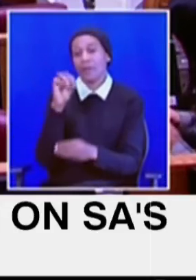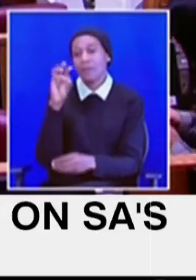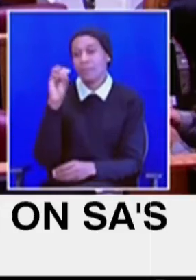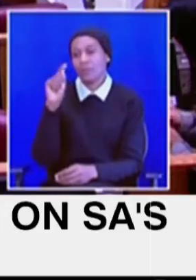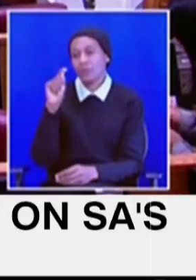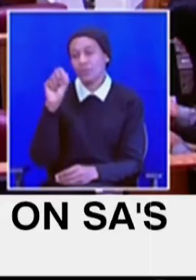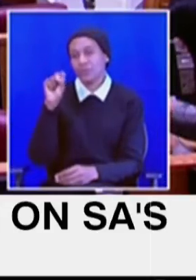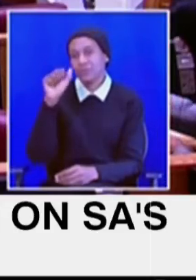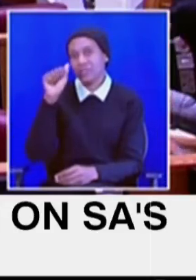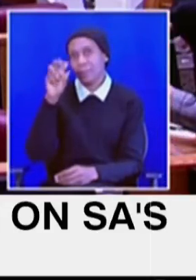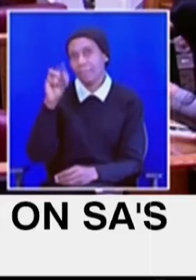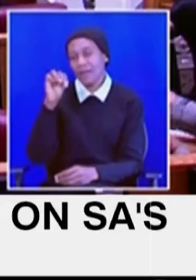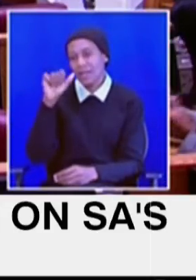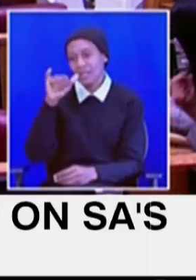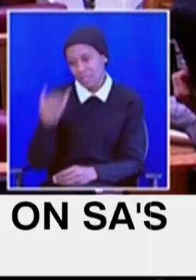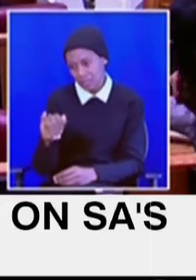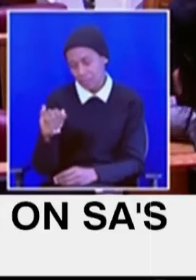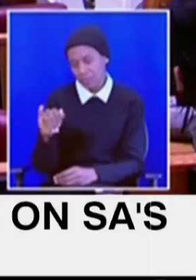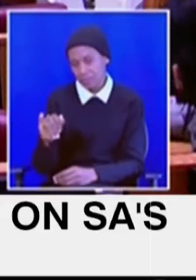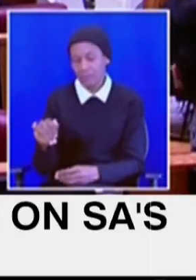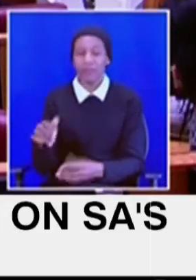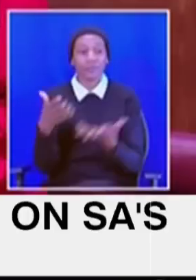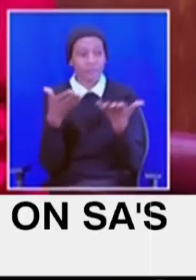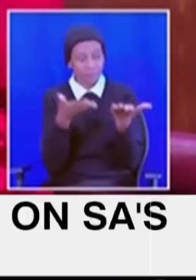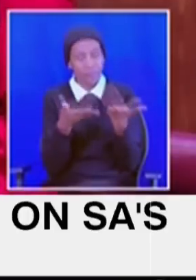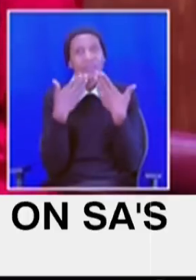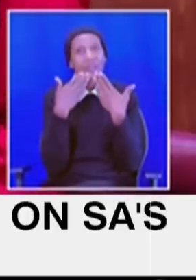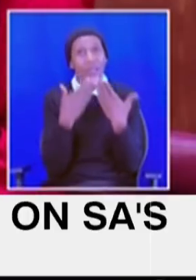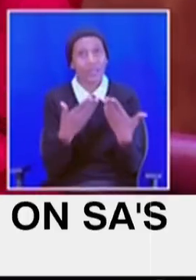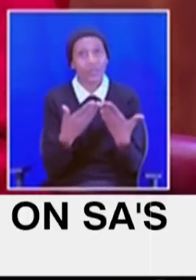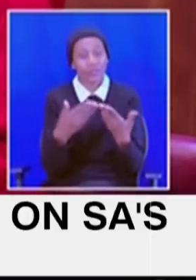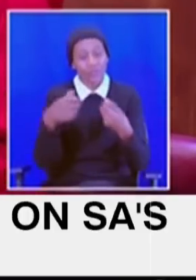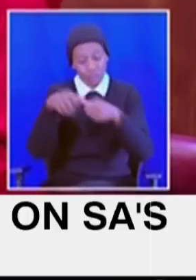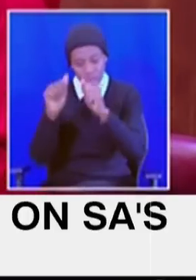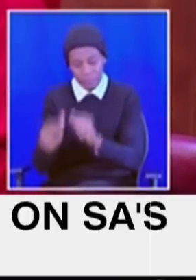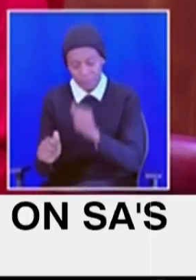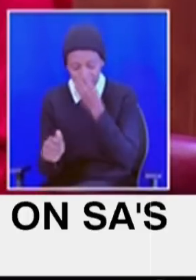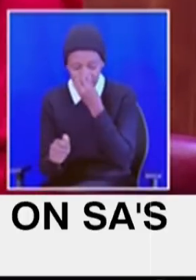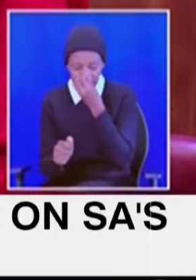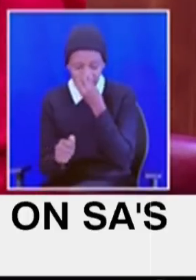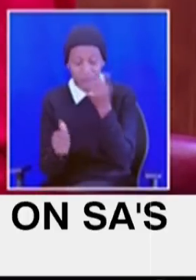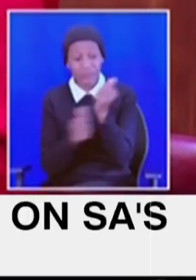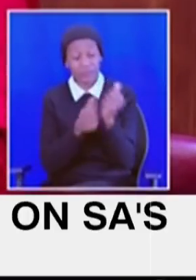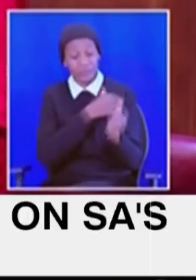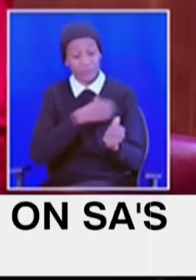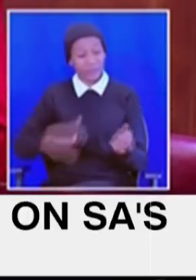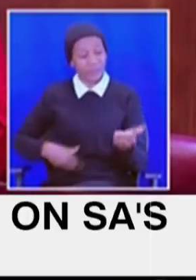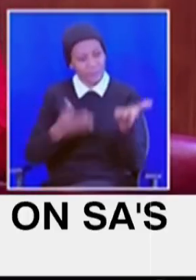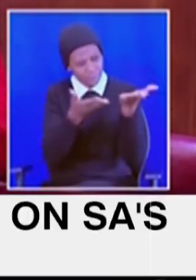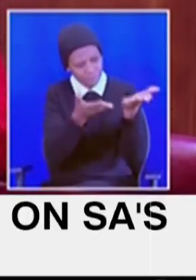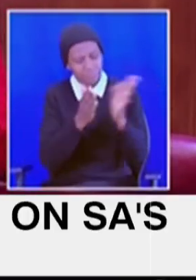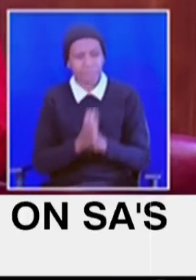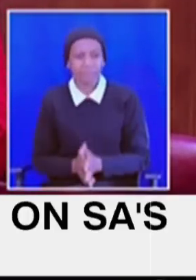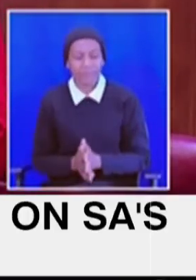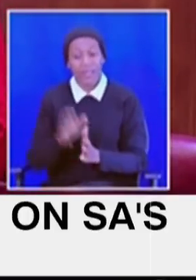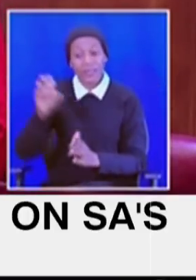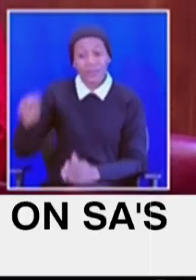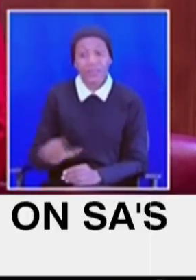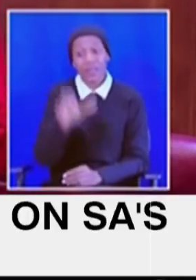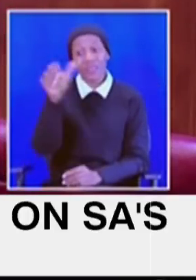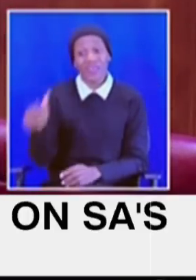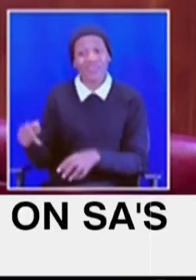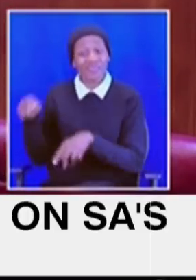Chairperson NCOP Amos Masondo. Deputy President, South Africa was